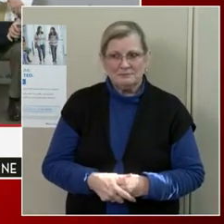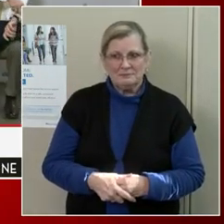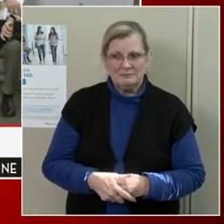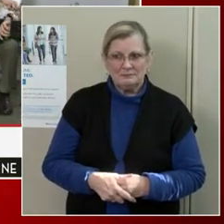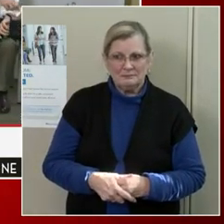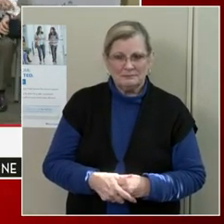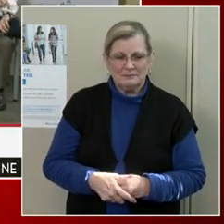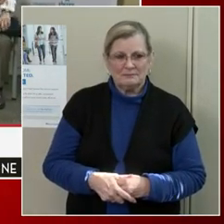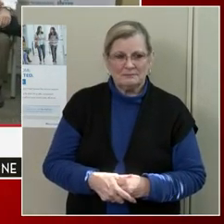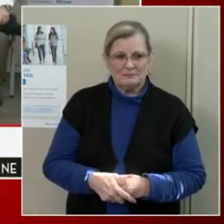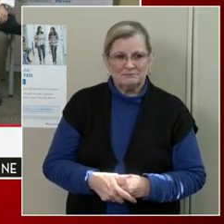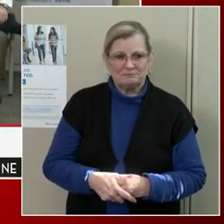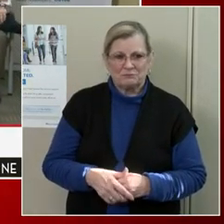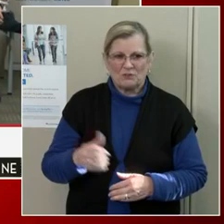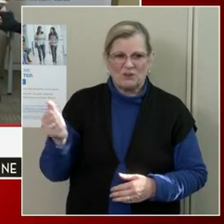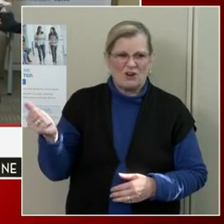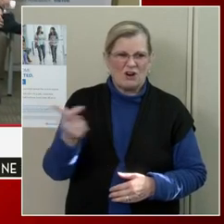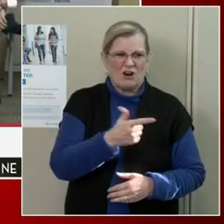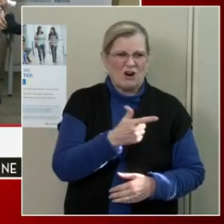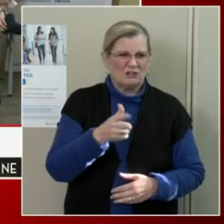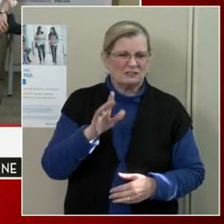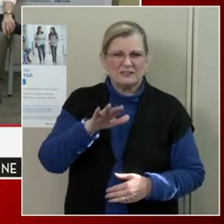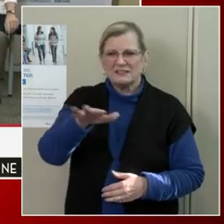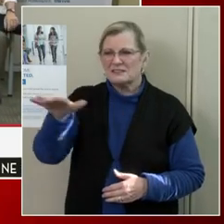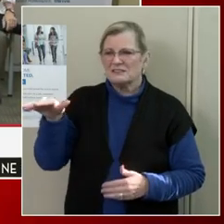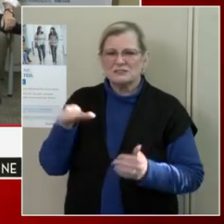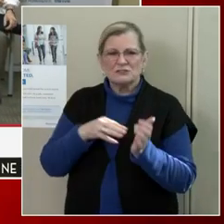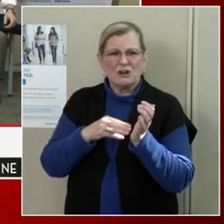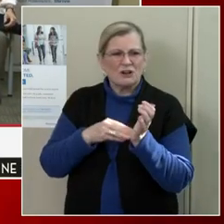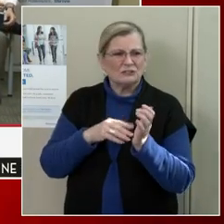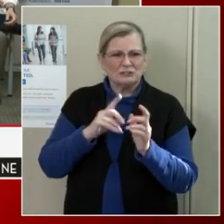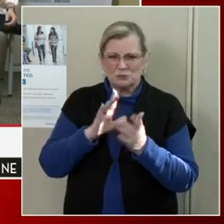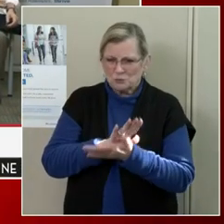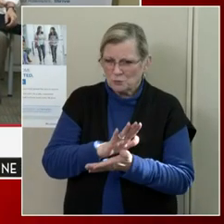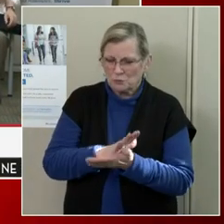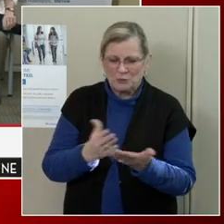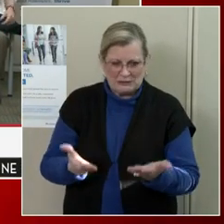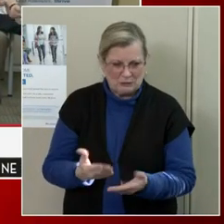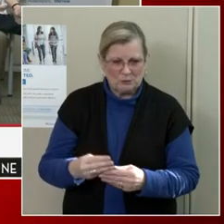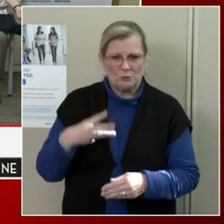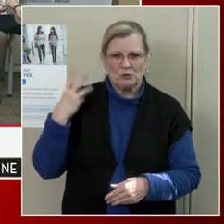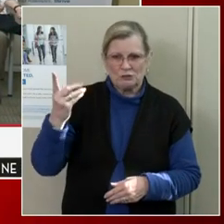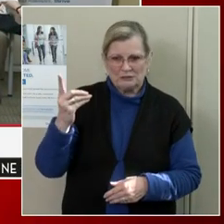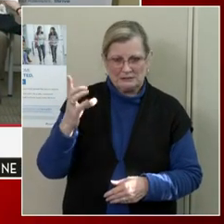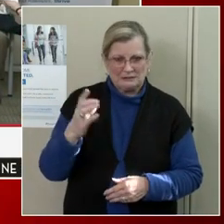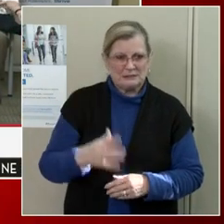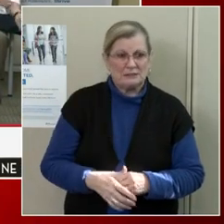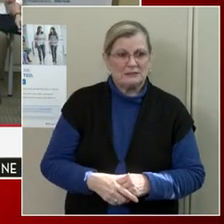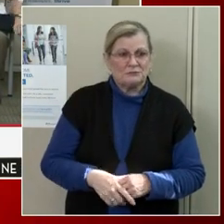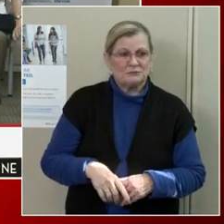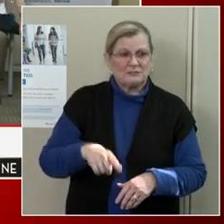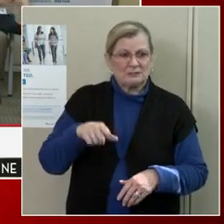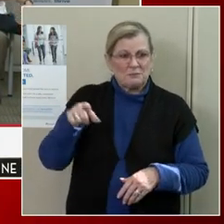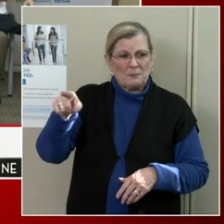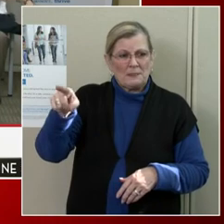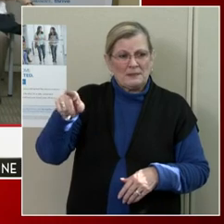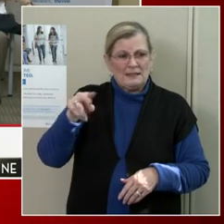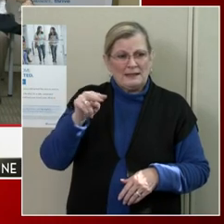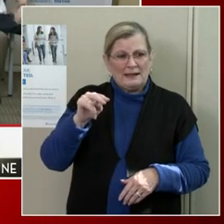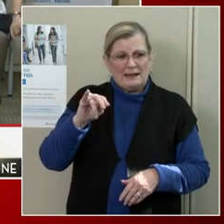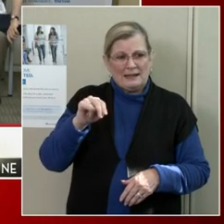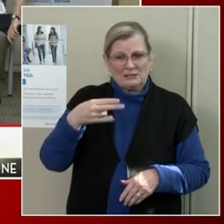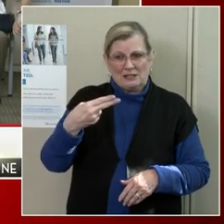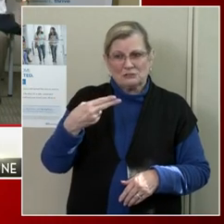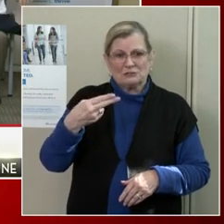chief medical residency there, and then went on to a fellowship in infectious disease at the NIH. He joined the department in February